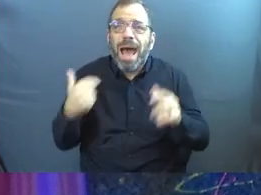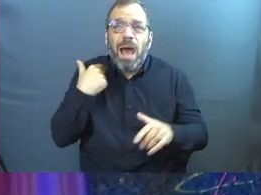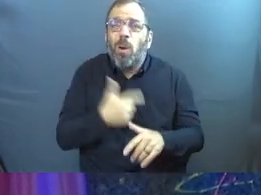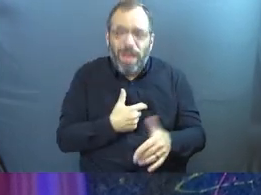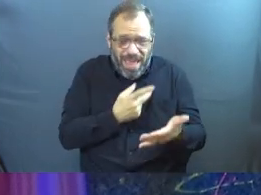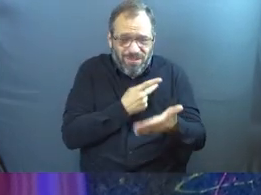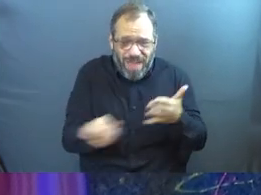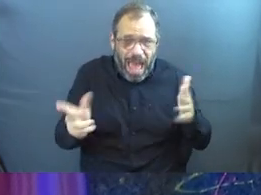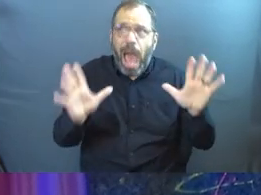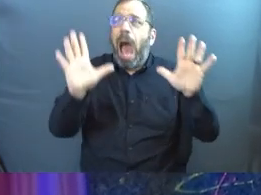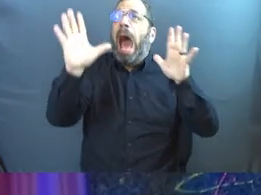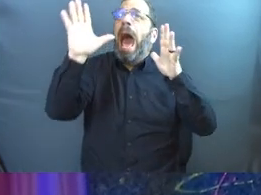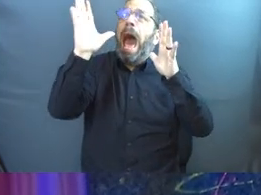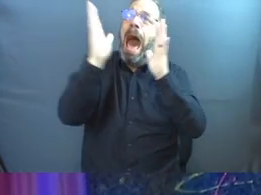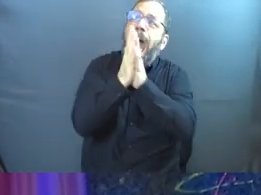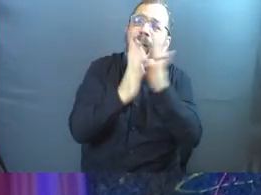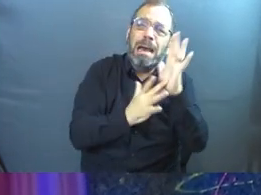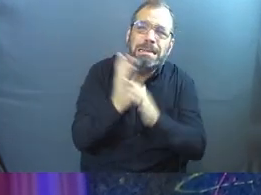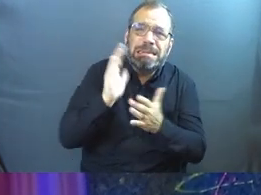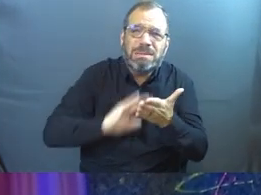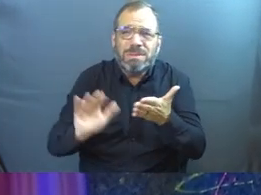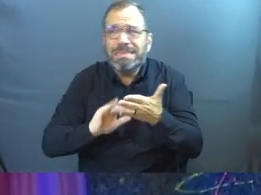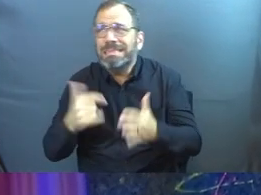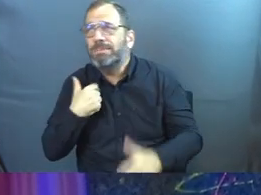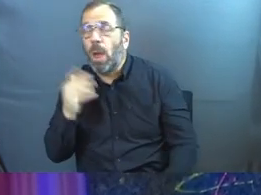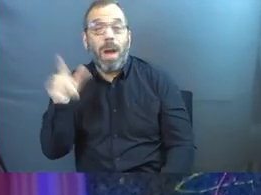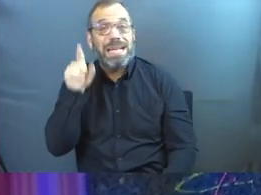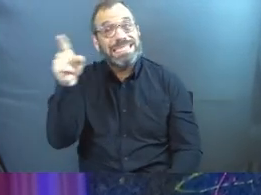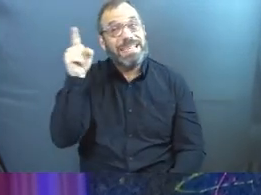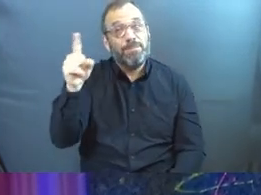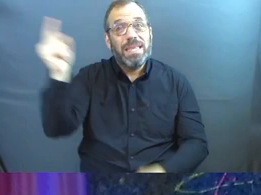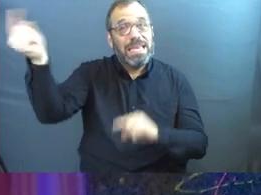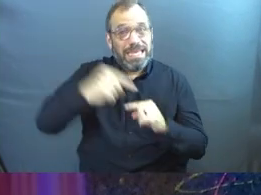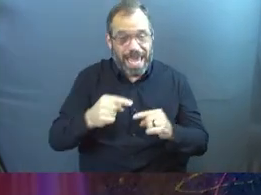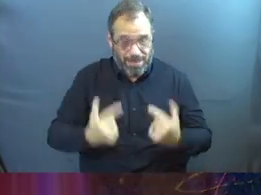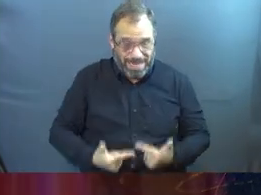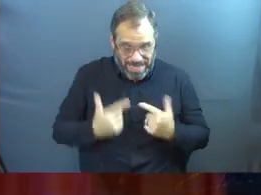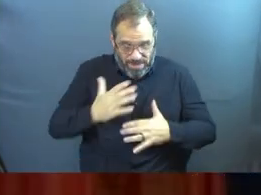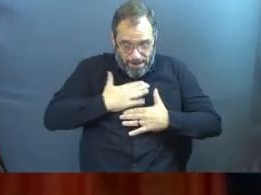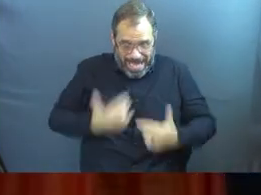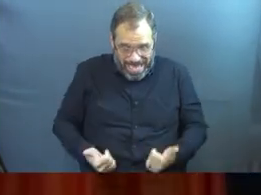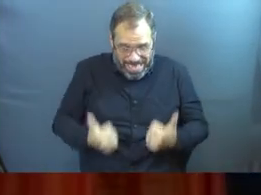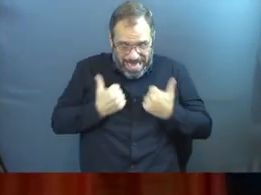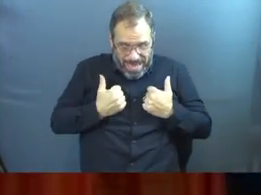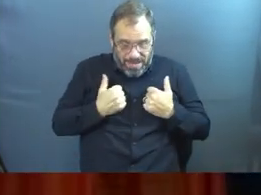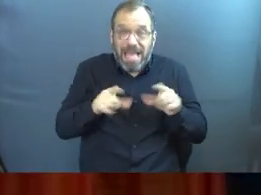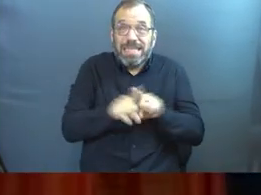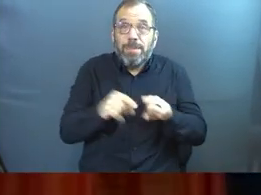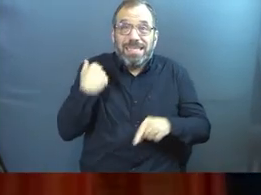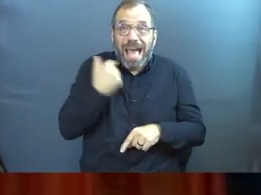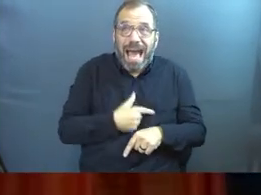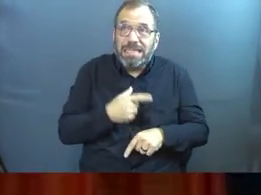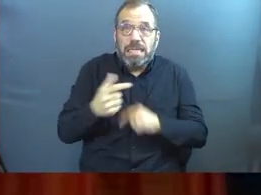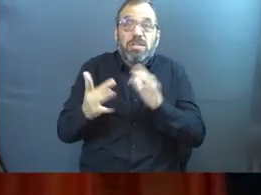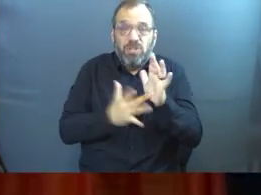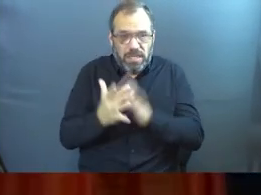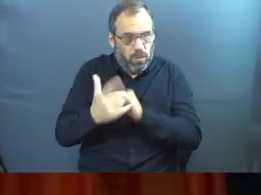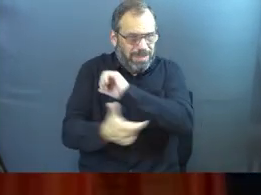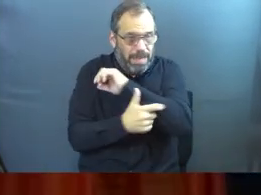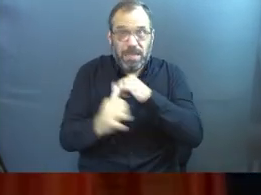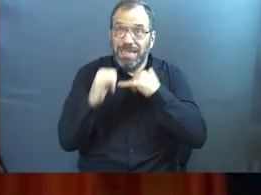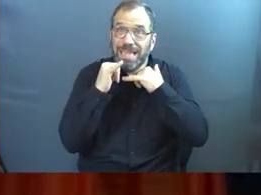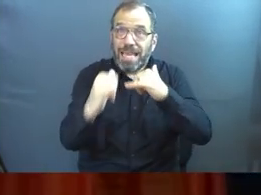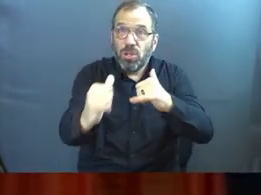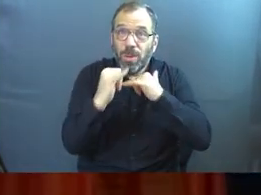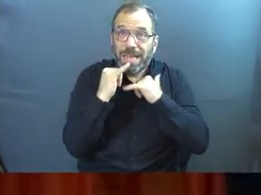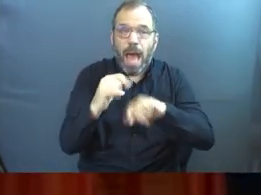soon as we fail, we need the forgiveness of Jesus. Because he came and he lived our life as we have lived it. He was tempted in every way that